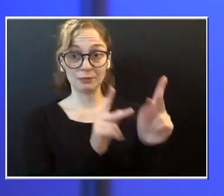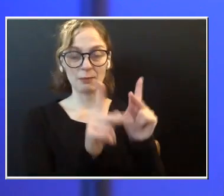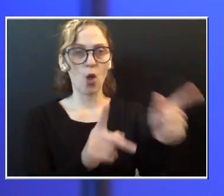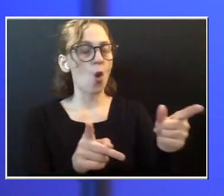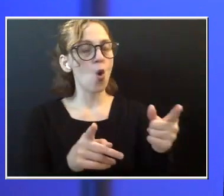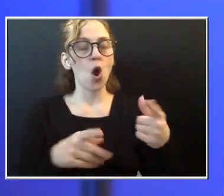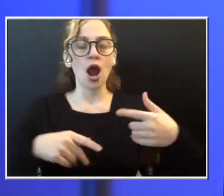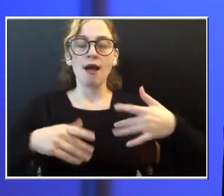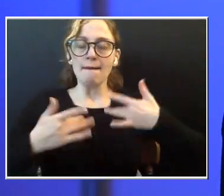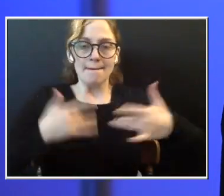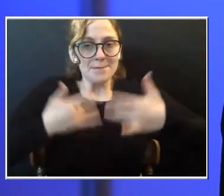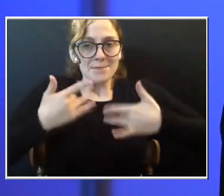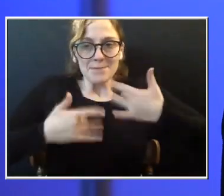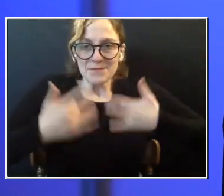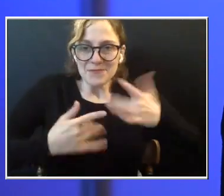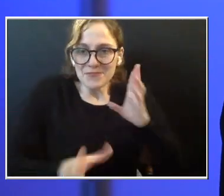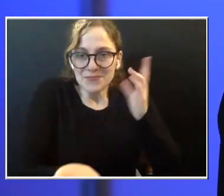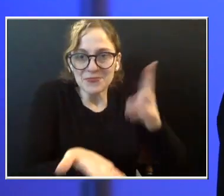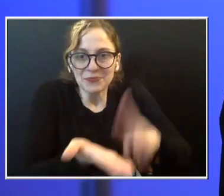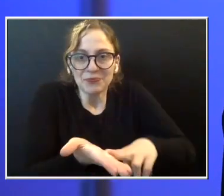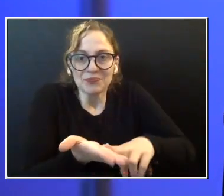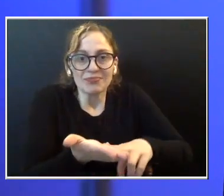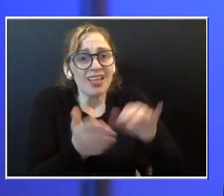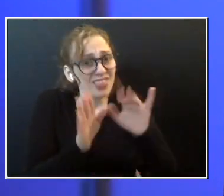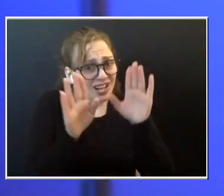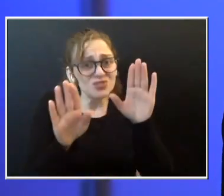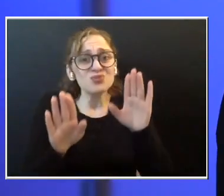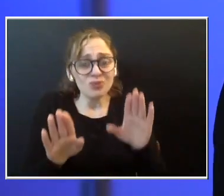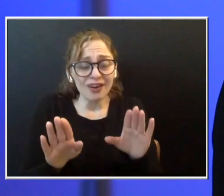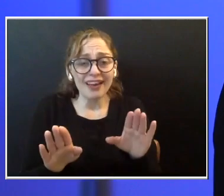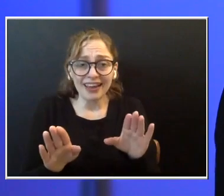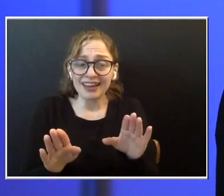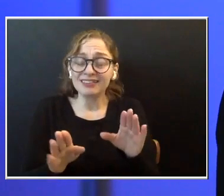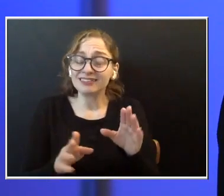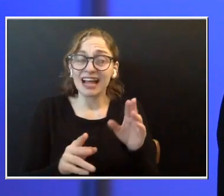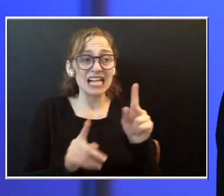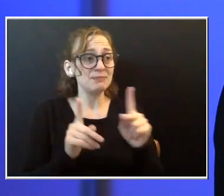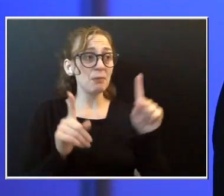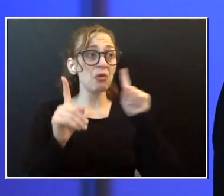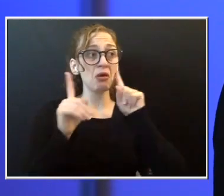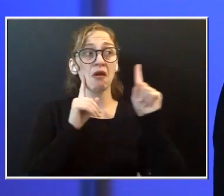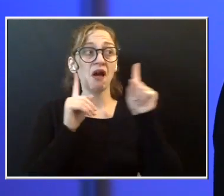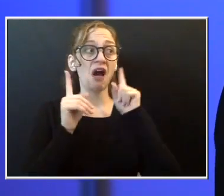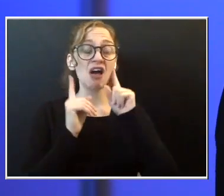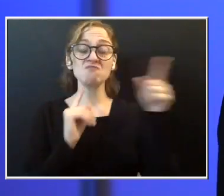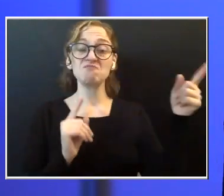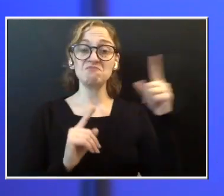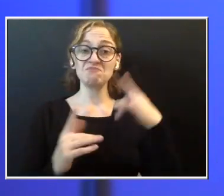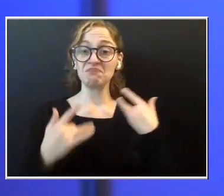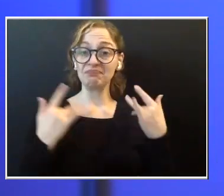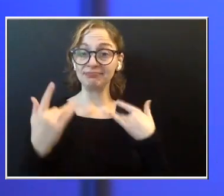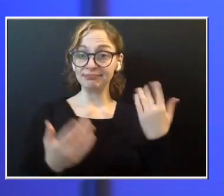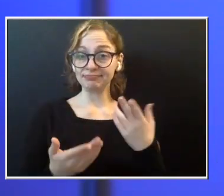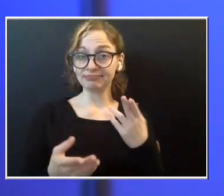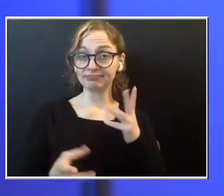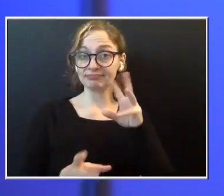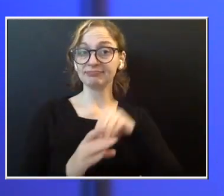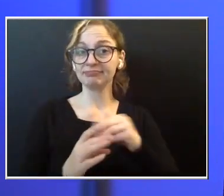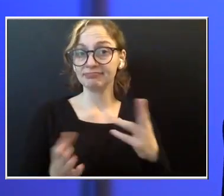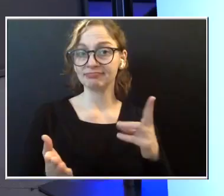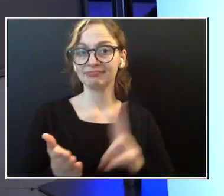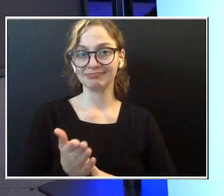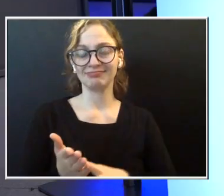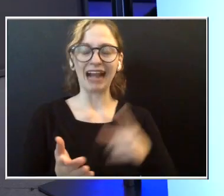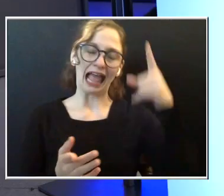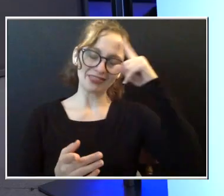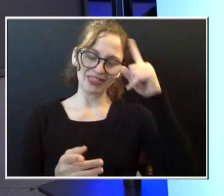great. There's a lot of energy around this. As people hear more about it, a lot of people are going to want to participate. I think word of mouth will also get out.